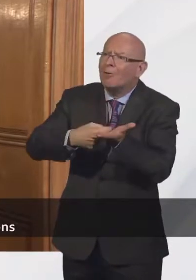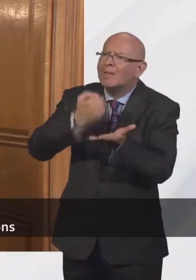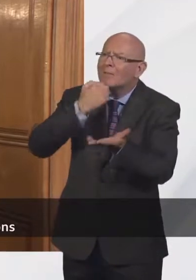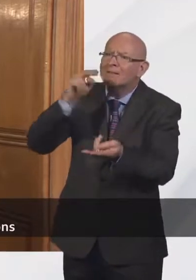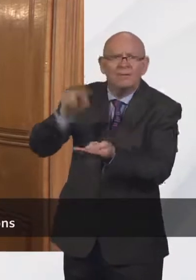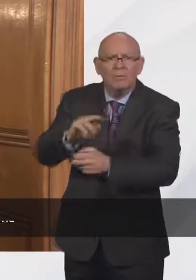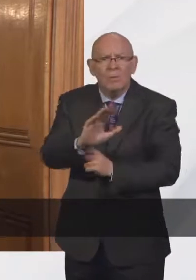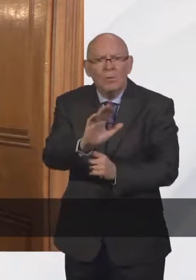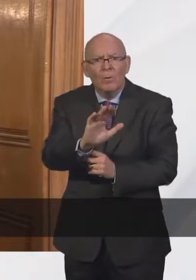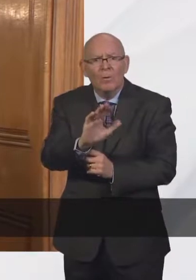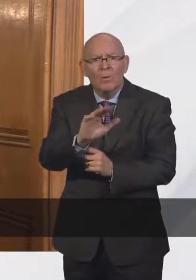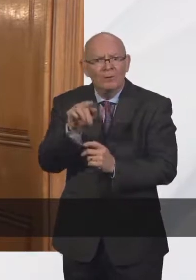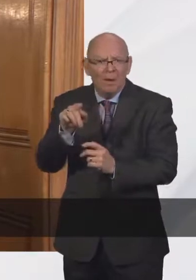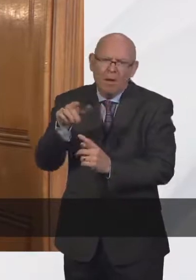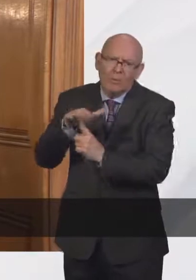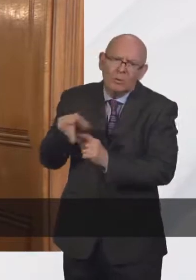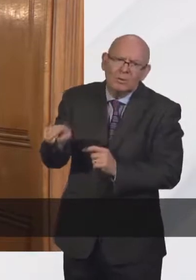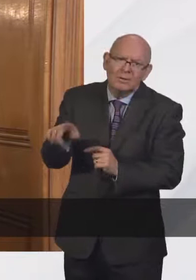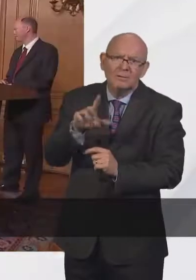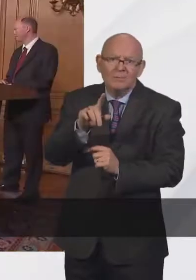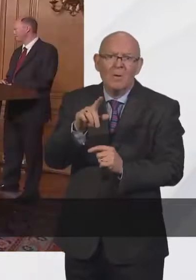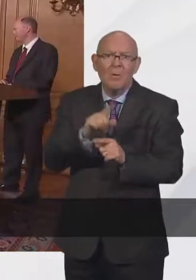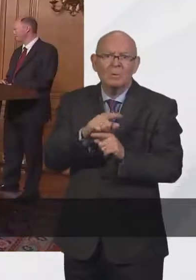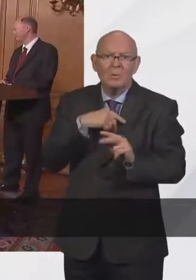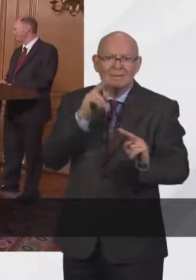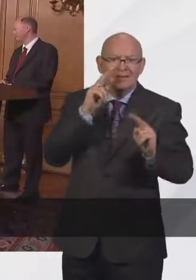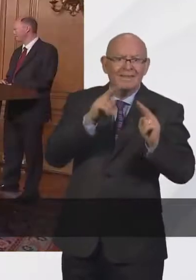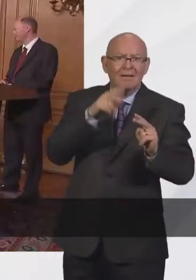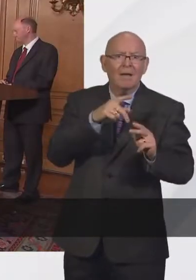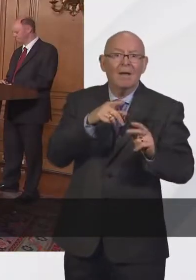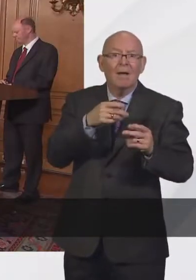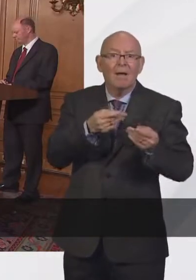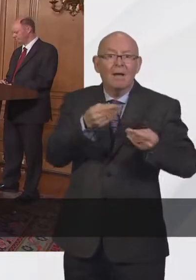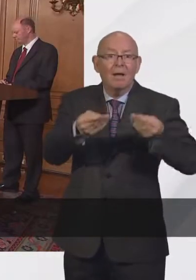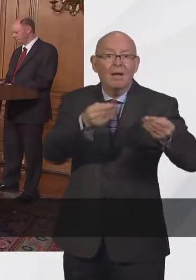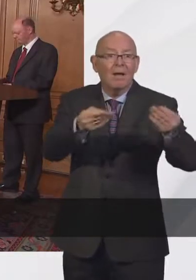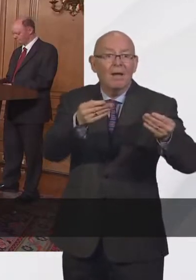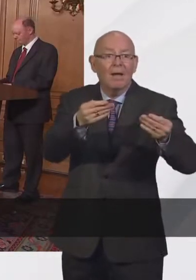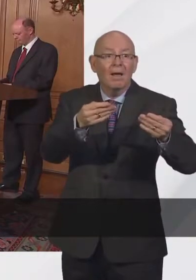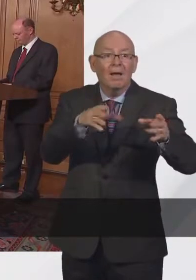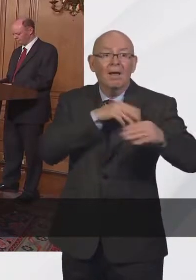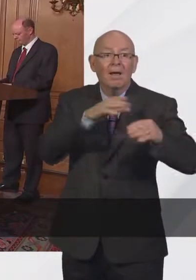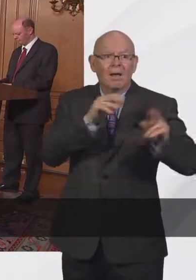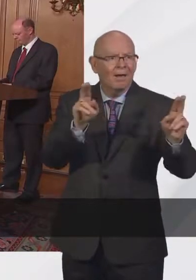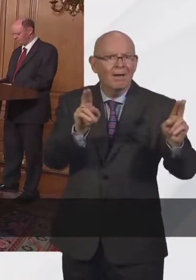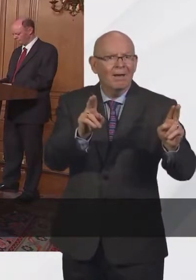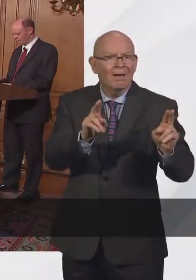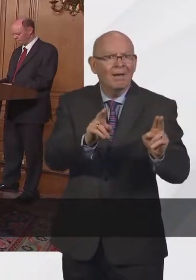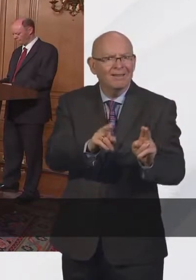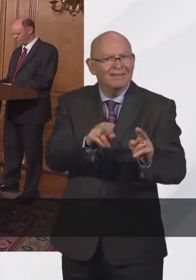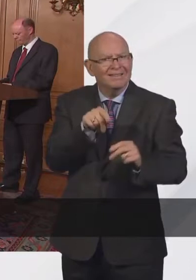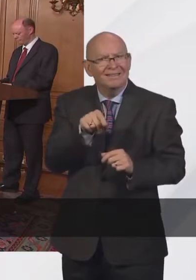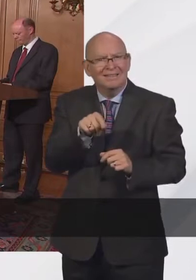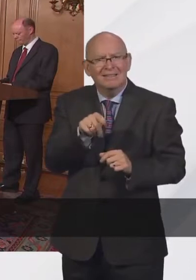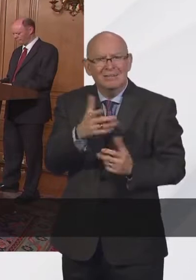1 in 1,700, and so as that number goes down or up, if you prefer,